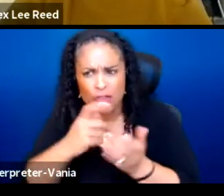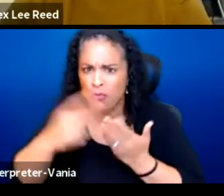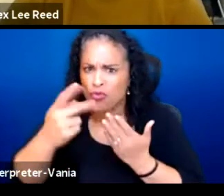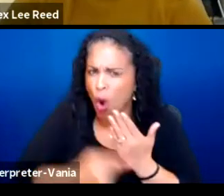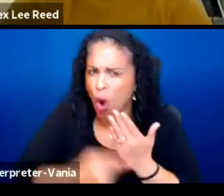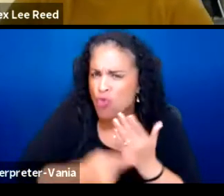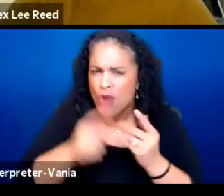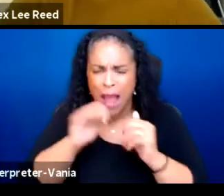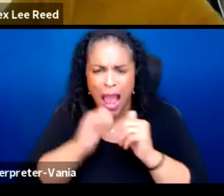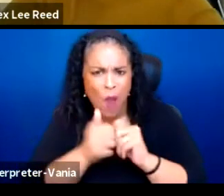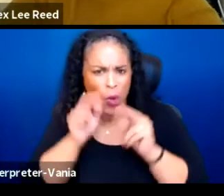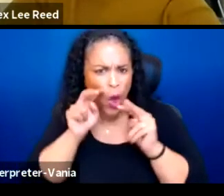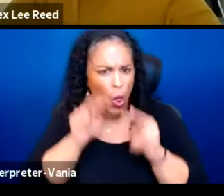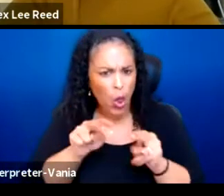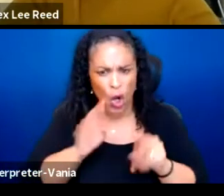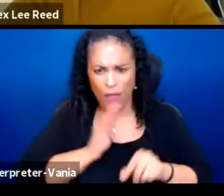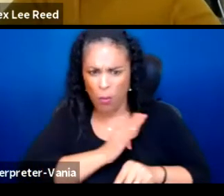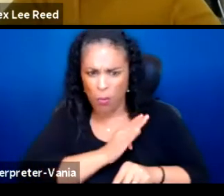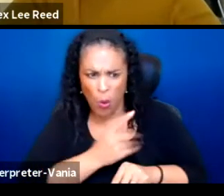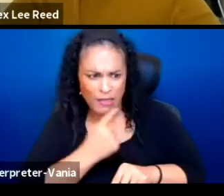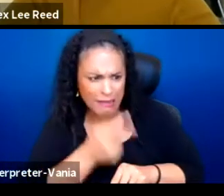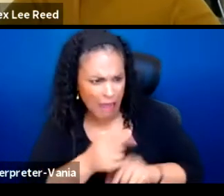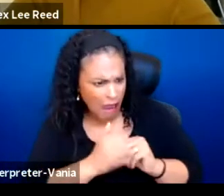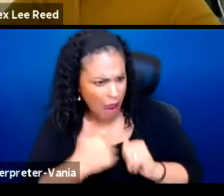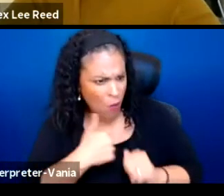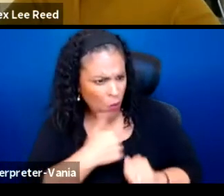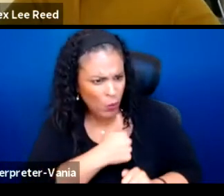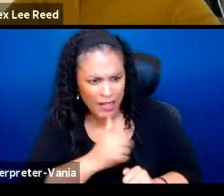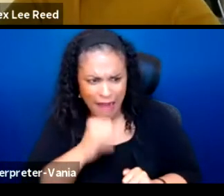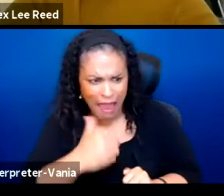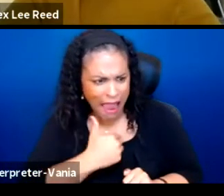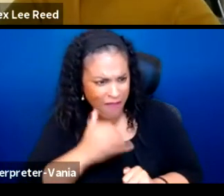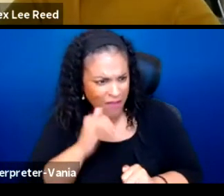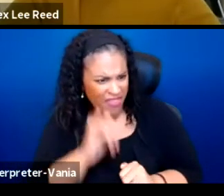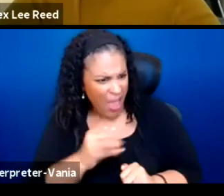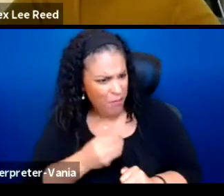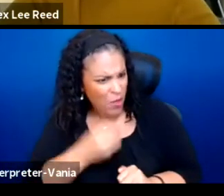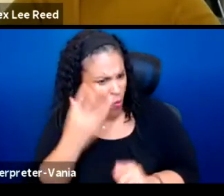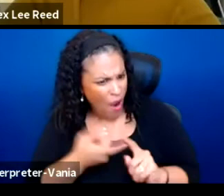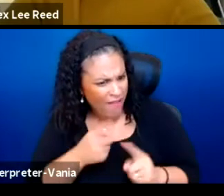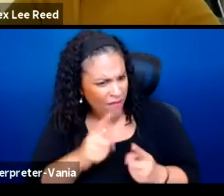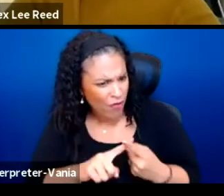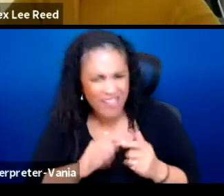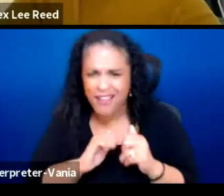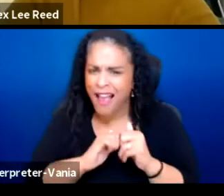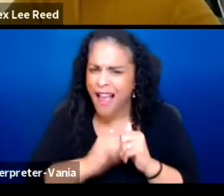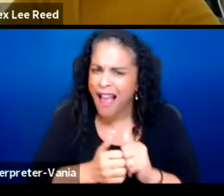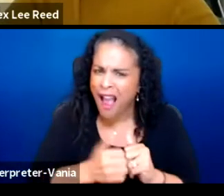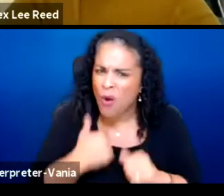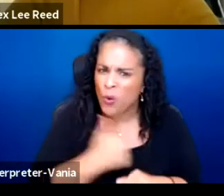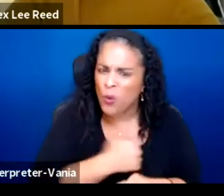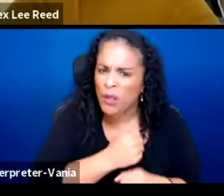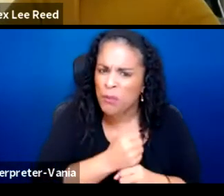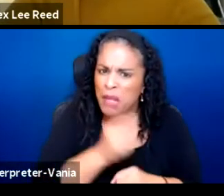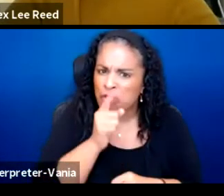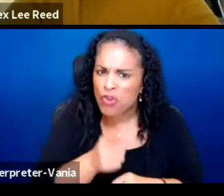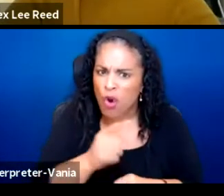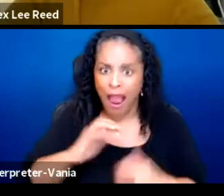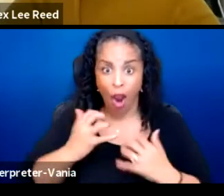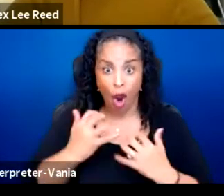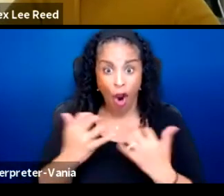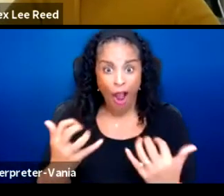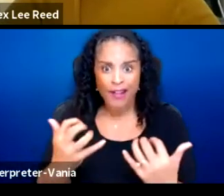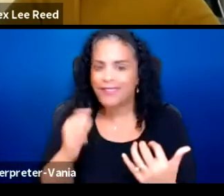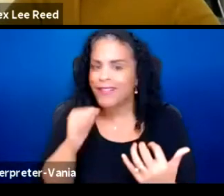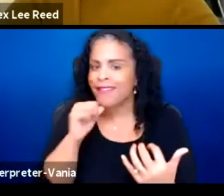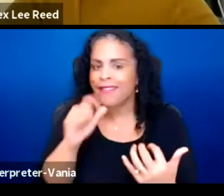How do we look at our board and say, oh, how do we just not have it be our white friends? How do we make sure that our audience isn't